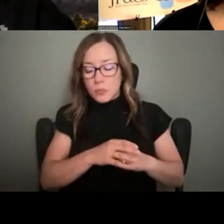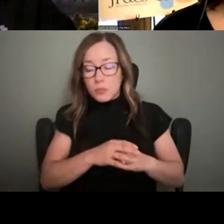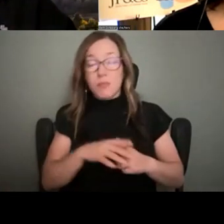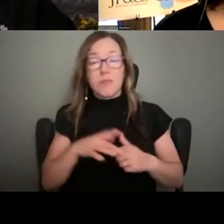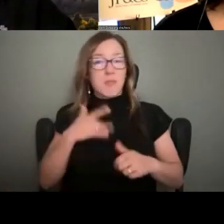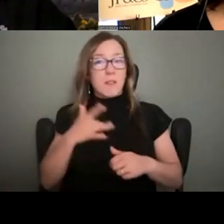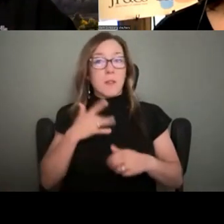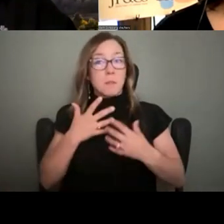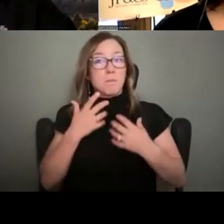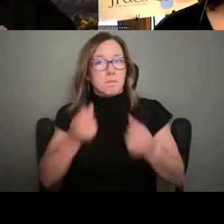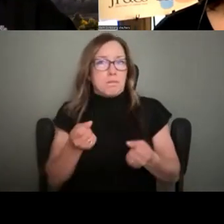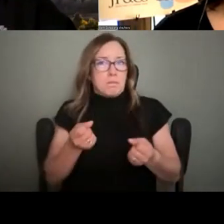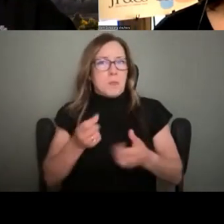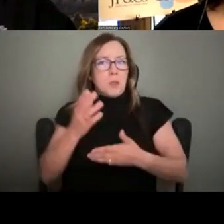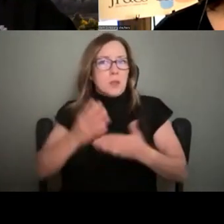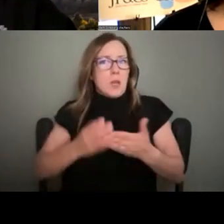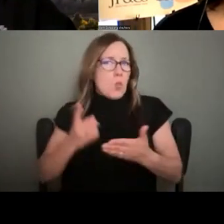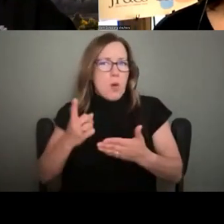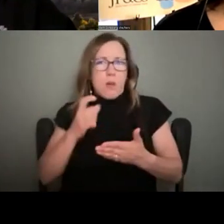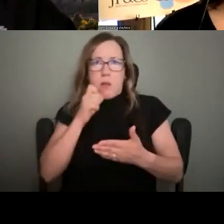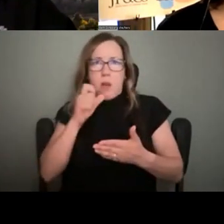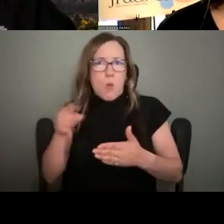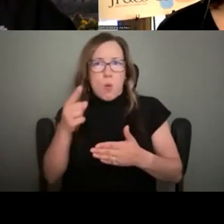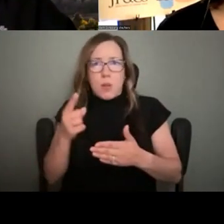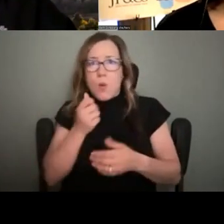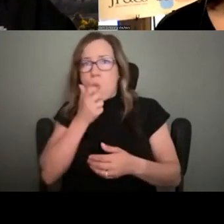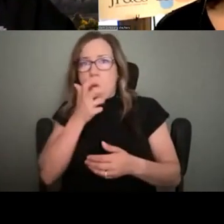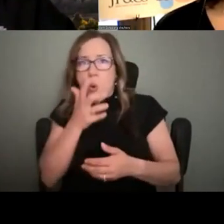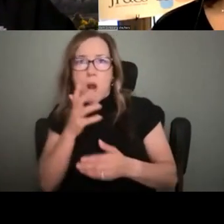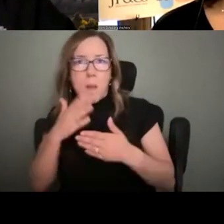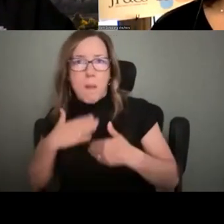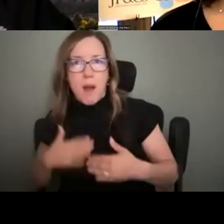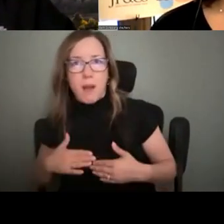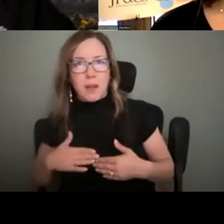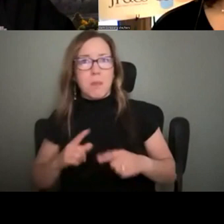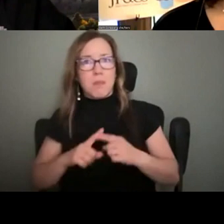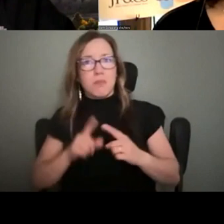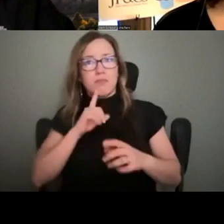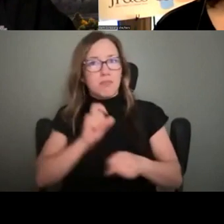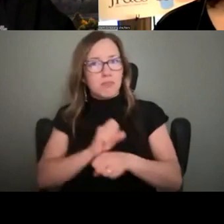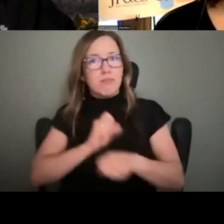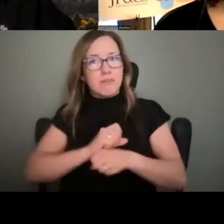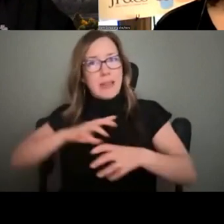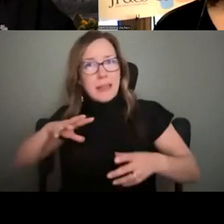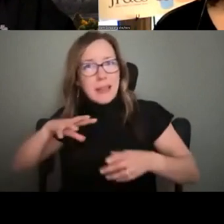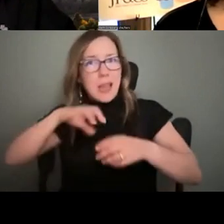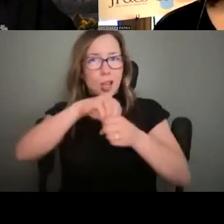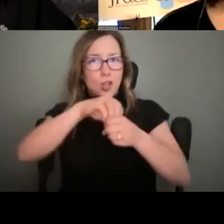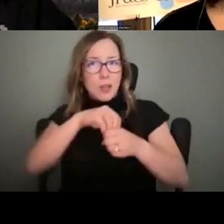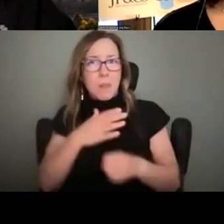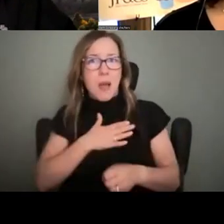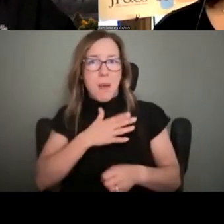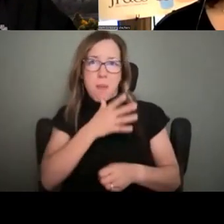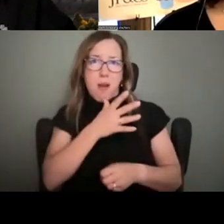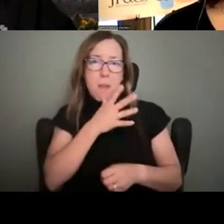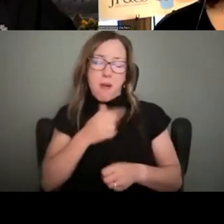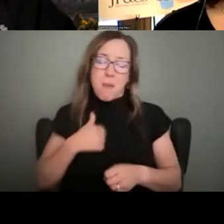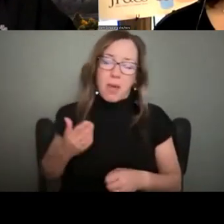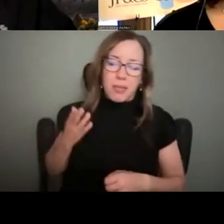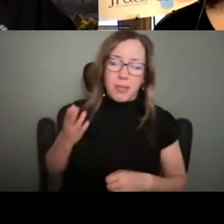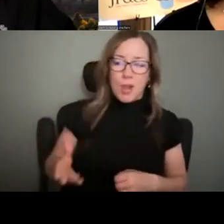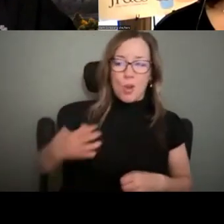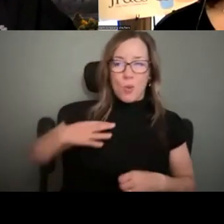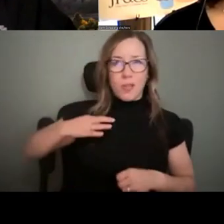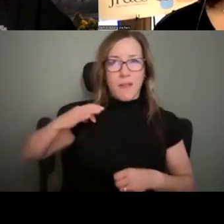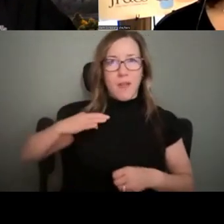confident that somebody, not just a warm body, is really engaging my mom. I've been there when the volunteer is